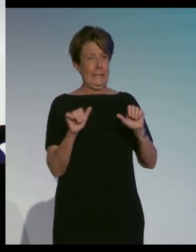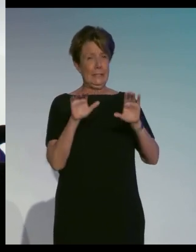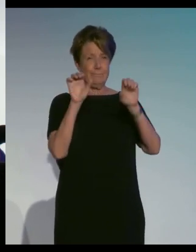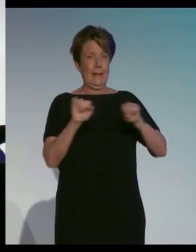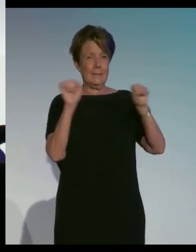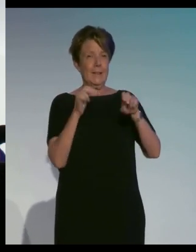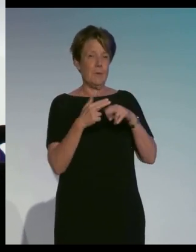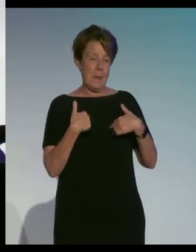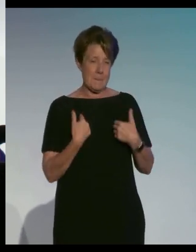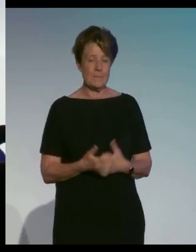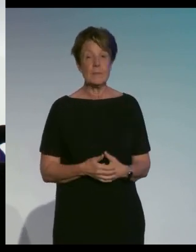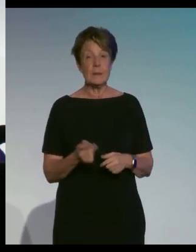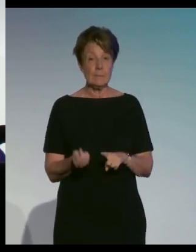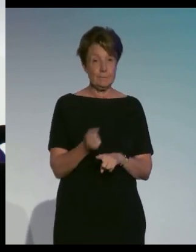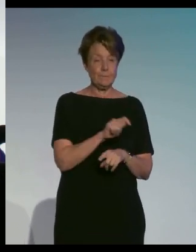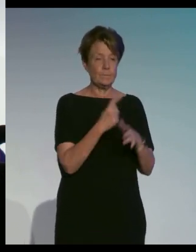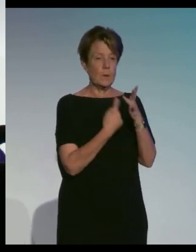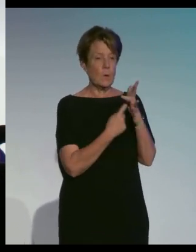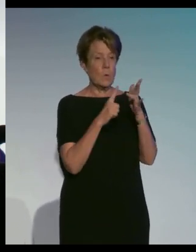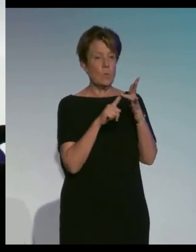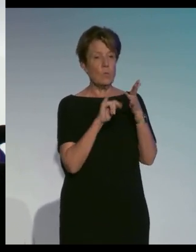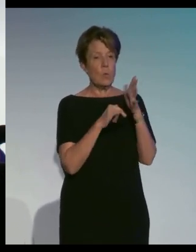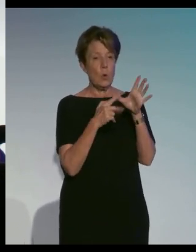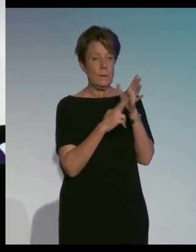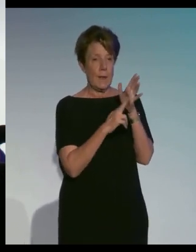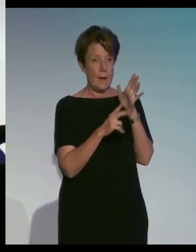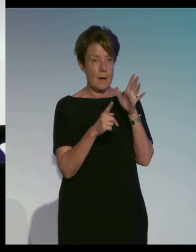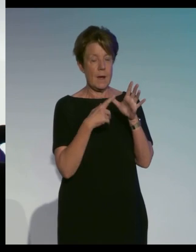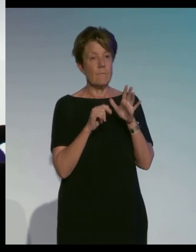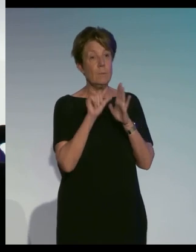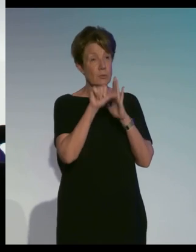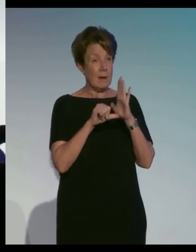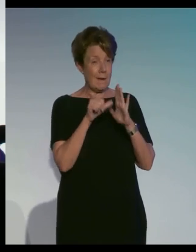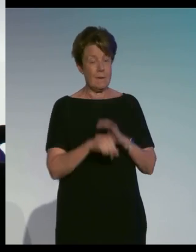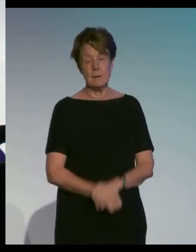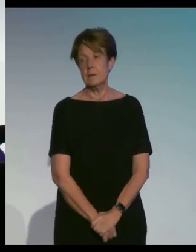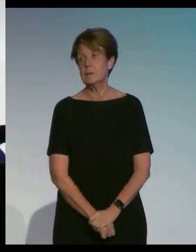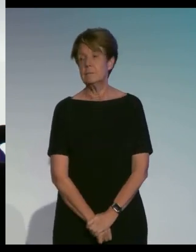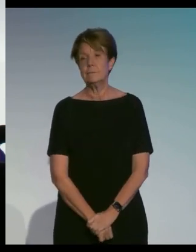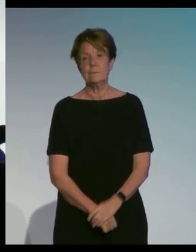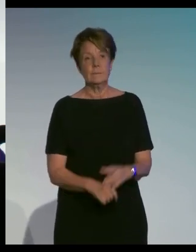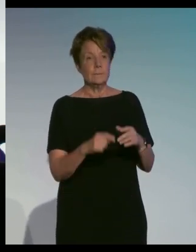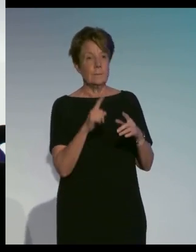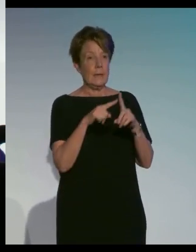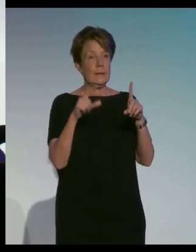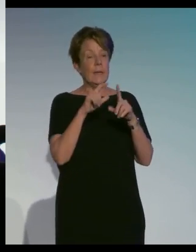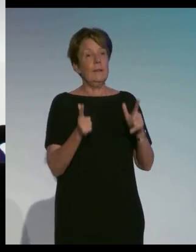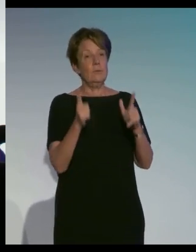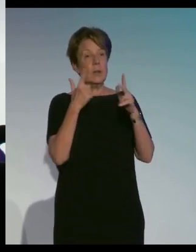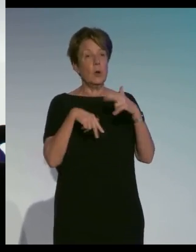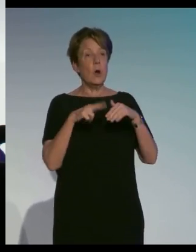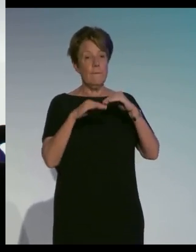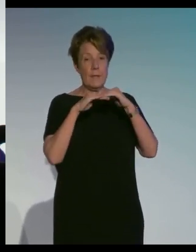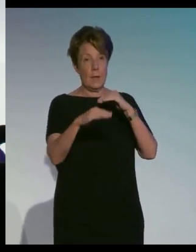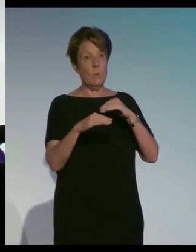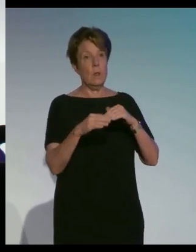next speaker is Rosanna Flamer-Caldera from Sri Lanka. She is the Executive Director of Equal Ground, and as you've